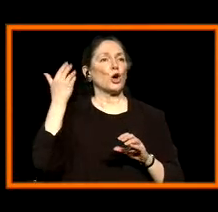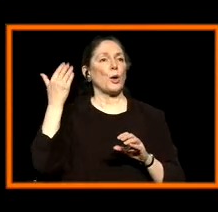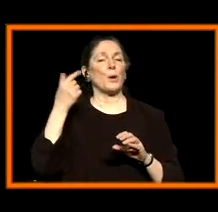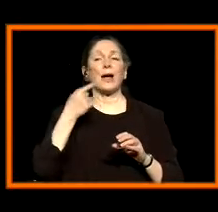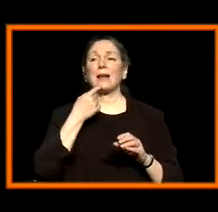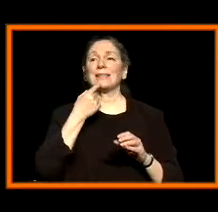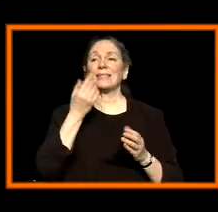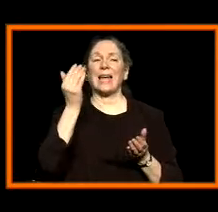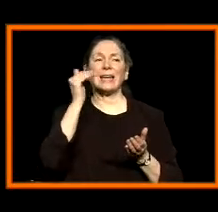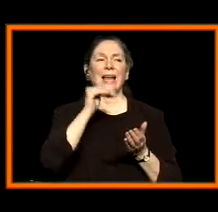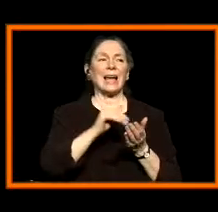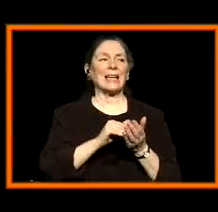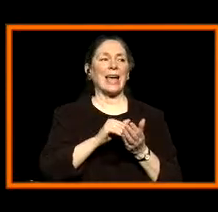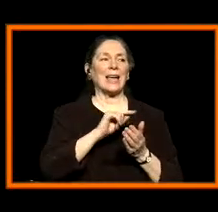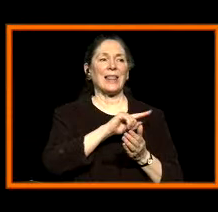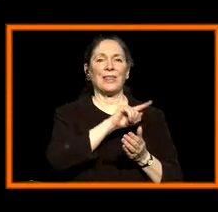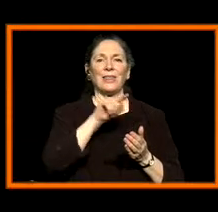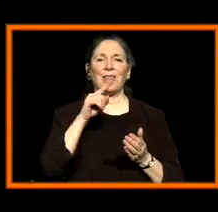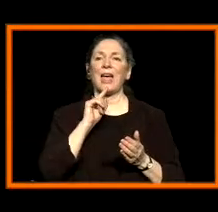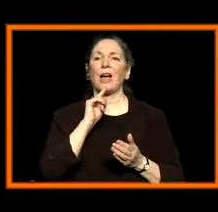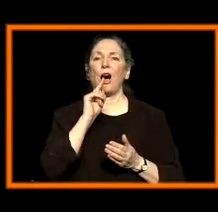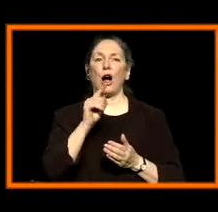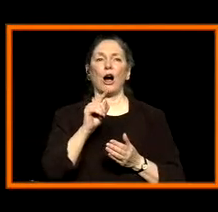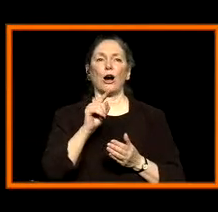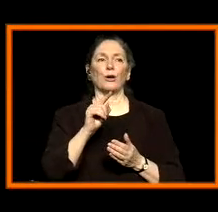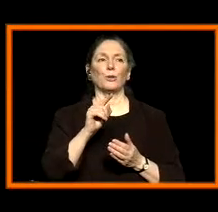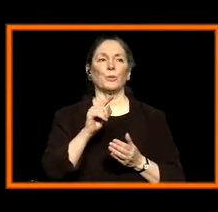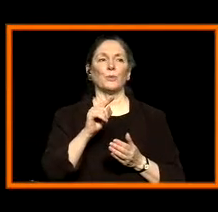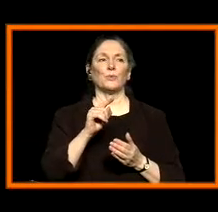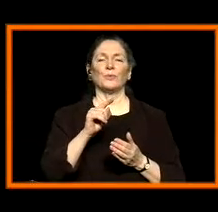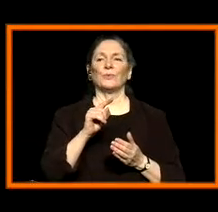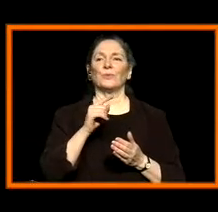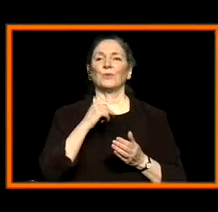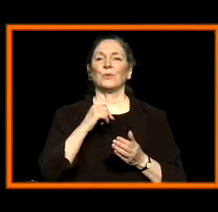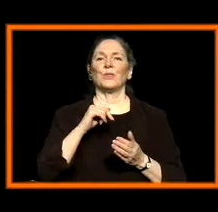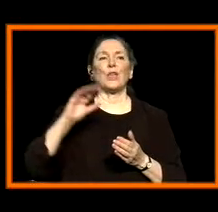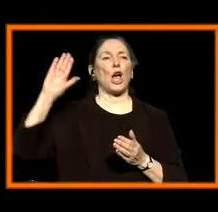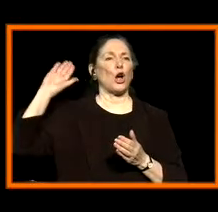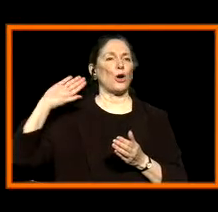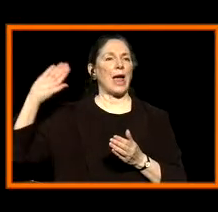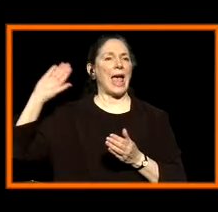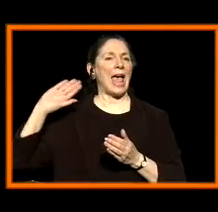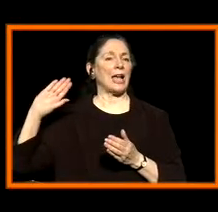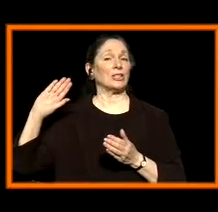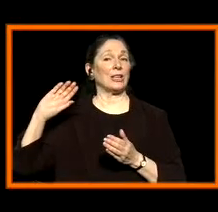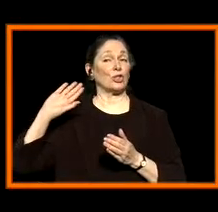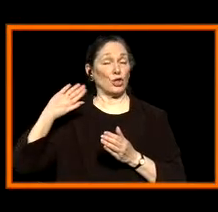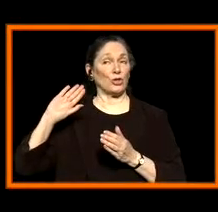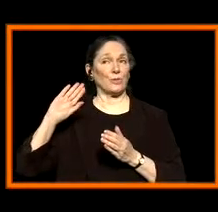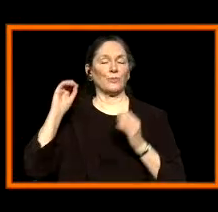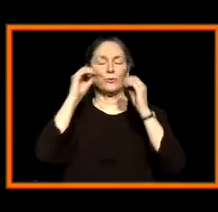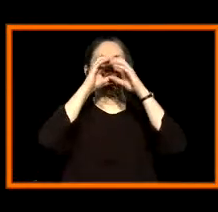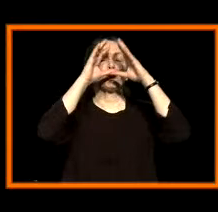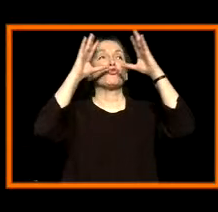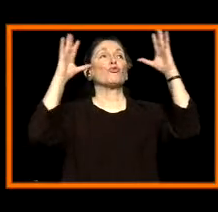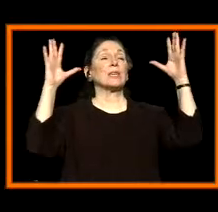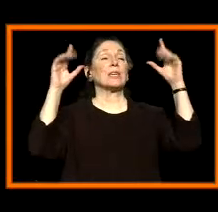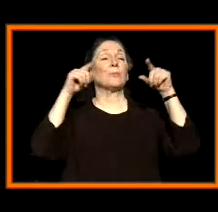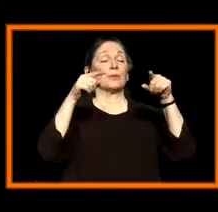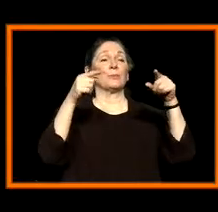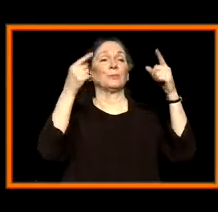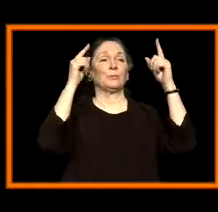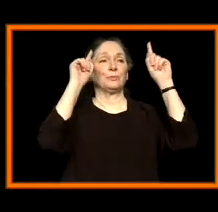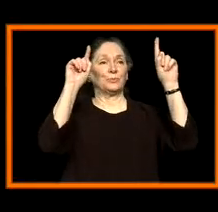I'll say it again. They are their ancestors' wildest dreams. If